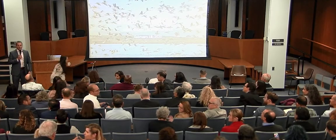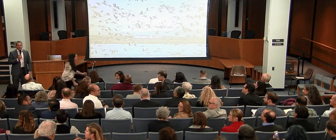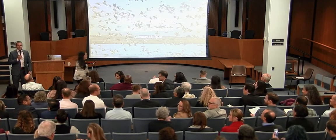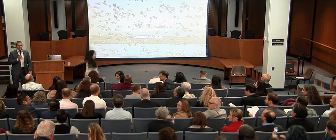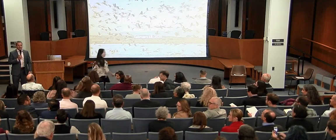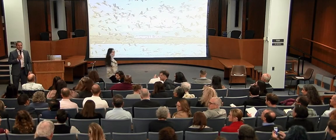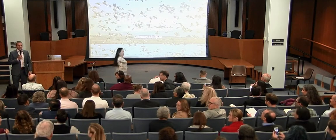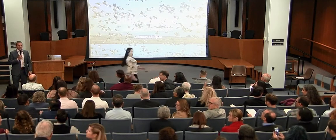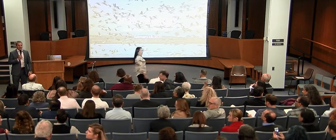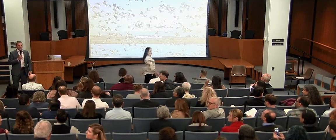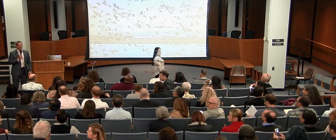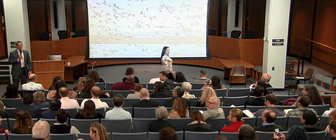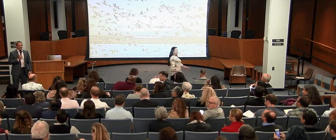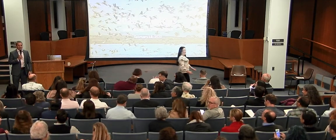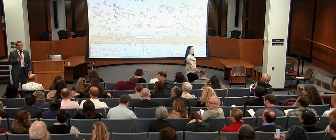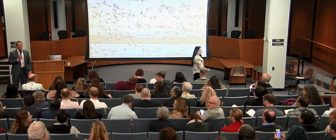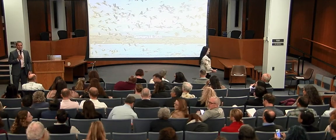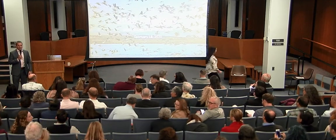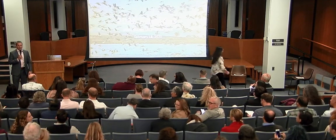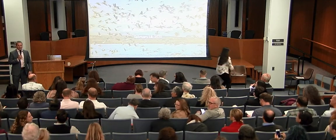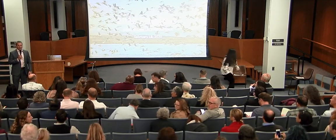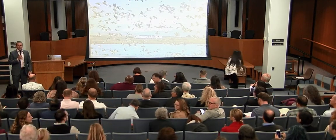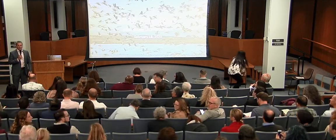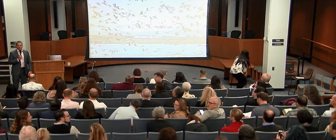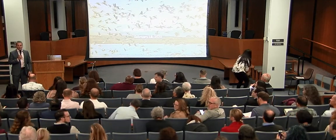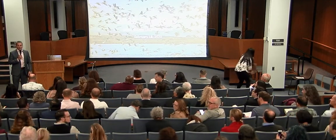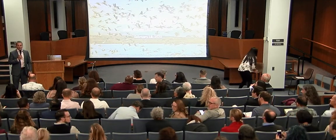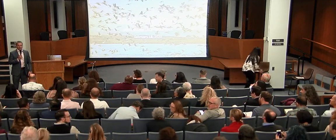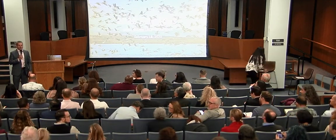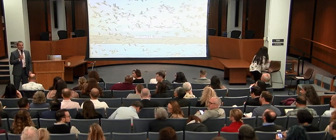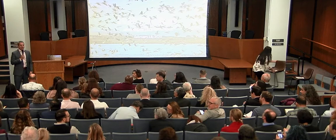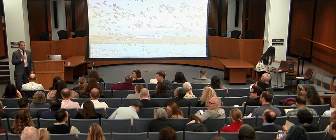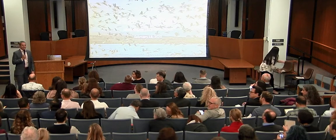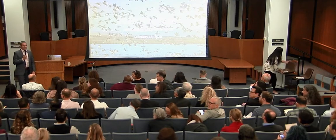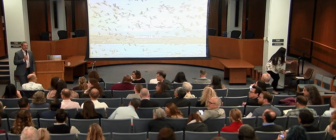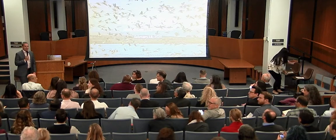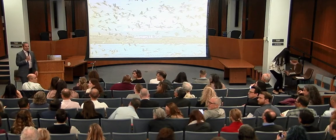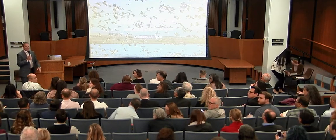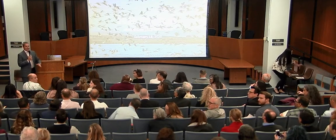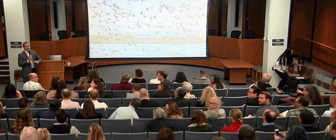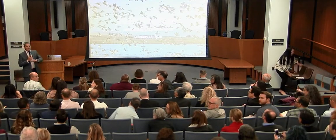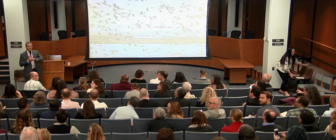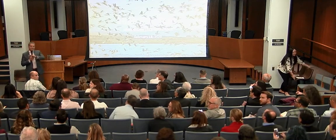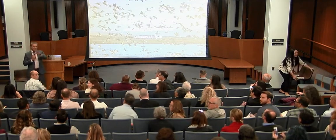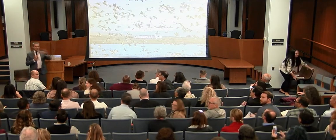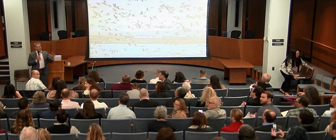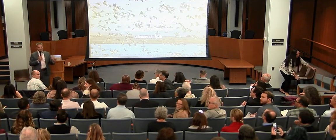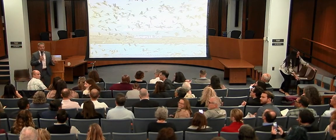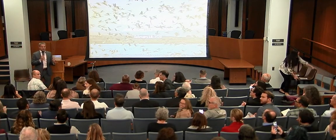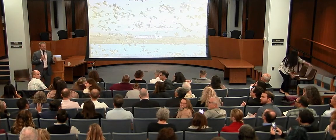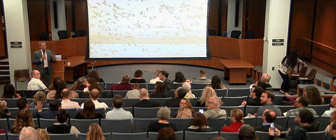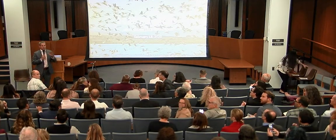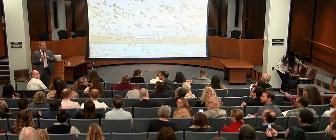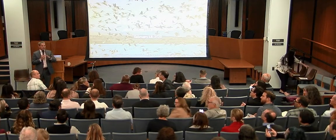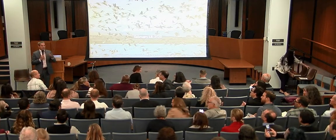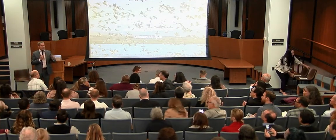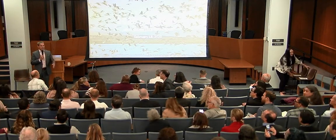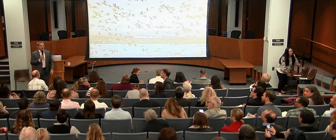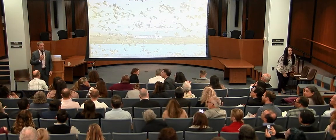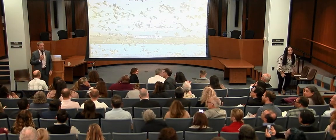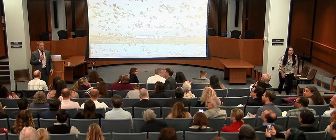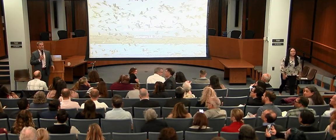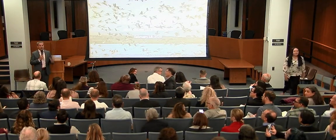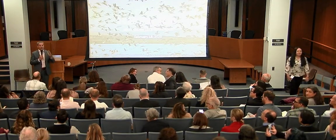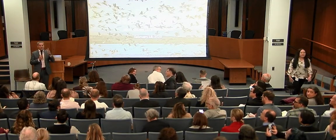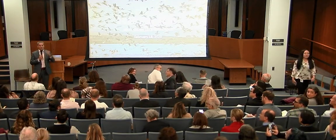Well, thank you all for being here. I think we're really gratified by the turnout. We have maybe 125 people